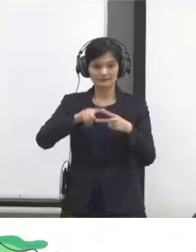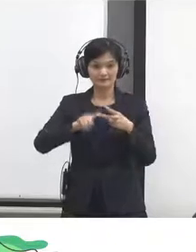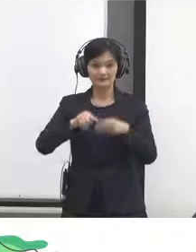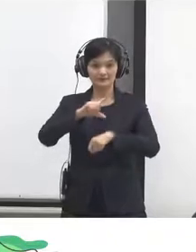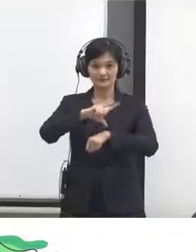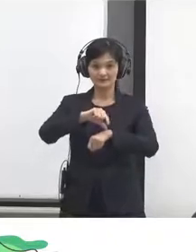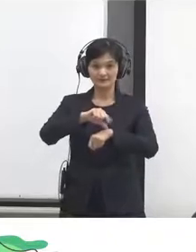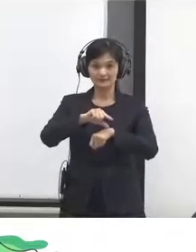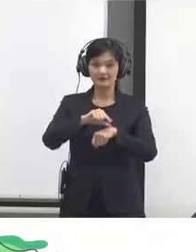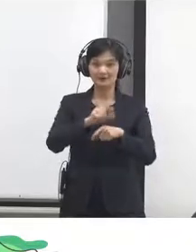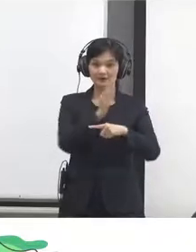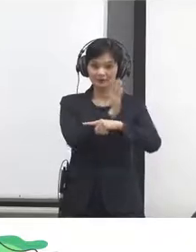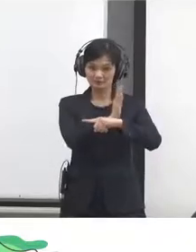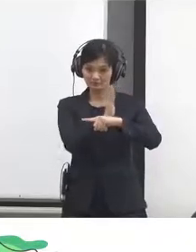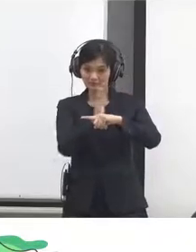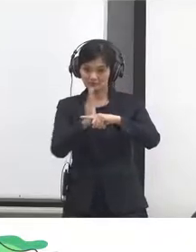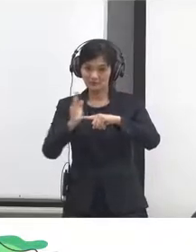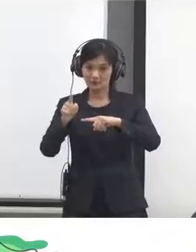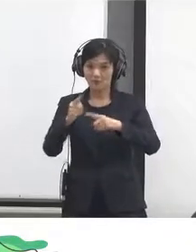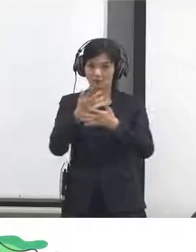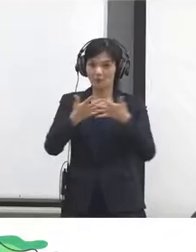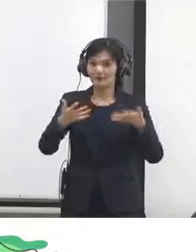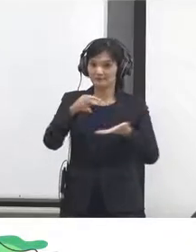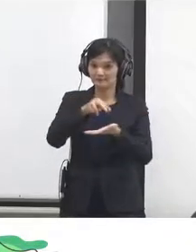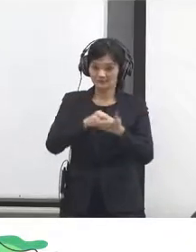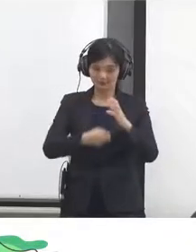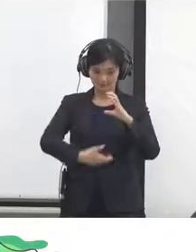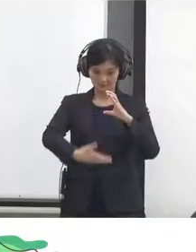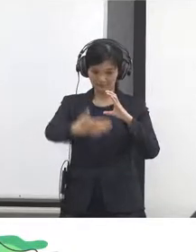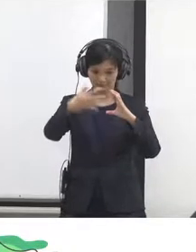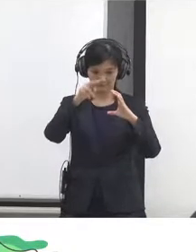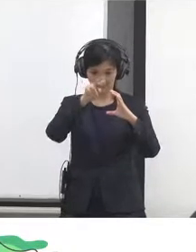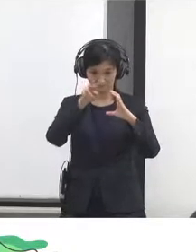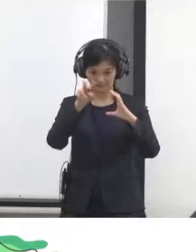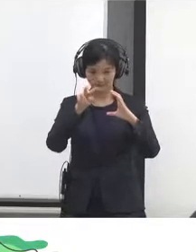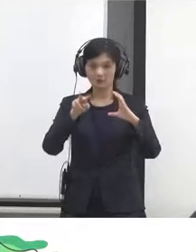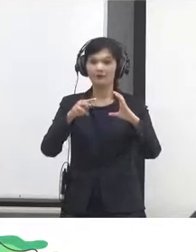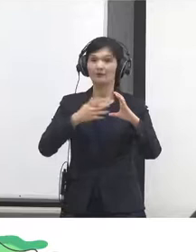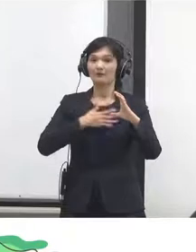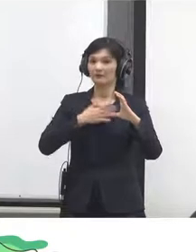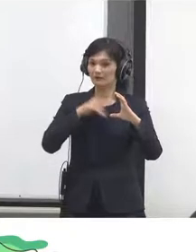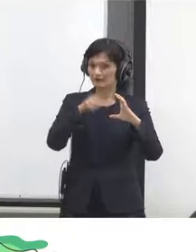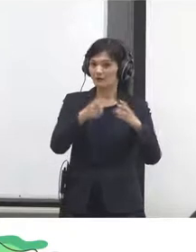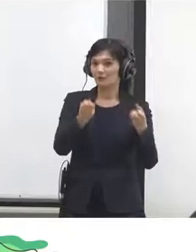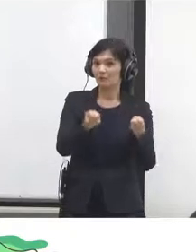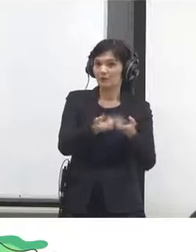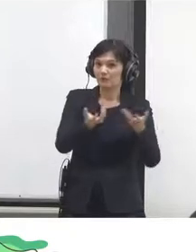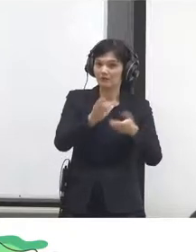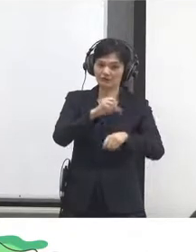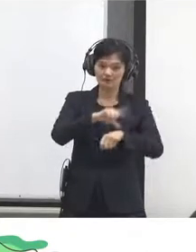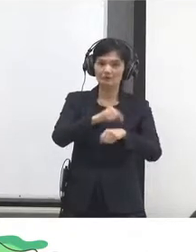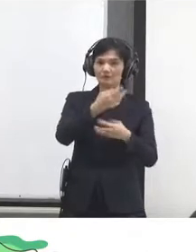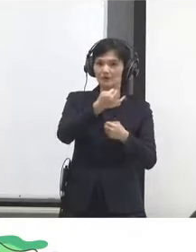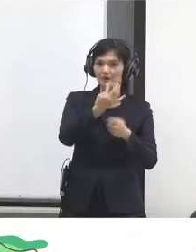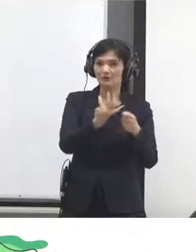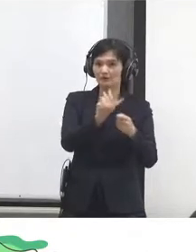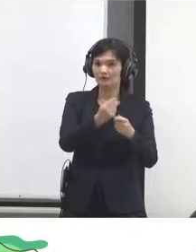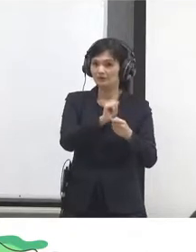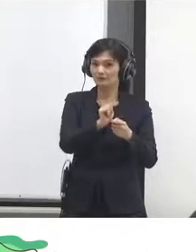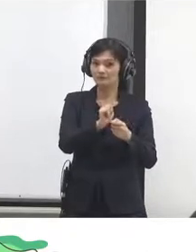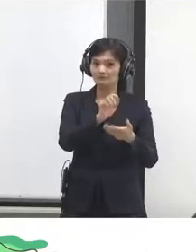to see a timeline. The idea of timeline is because we want to compare the similar issues